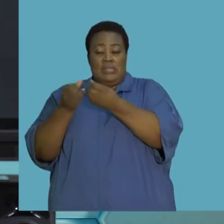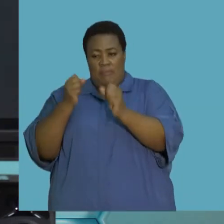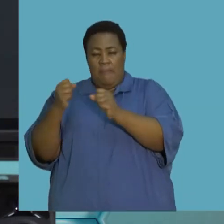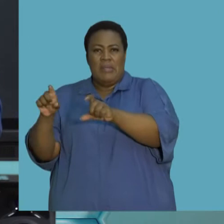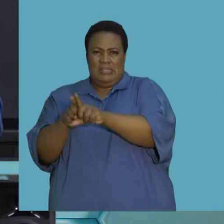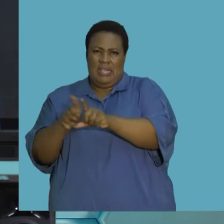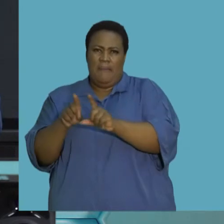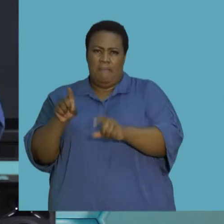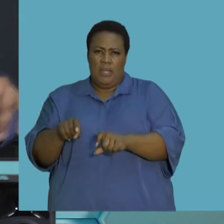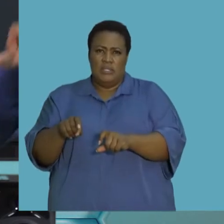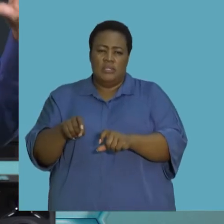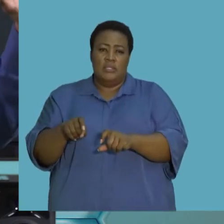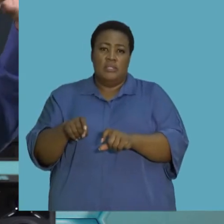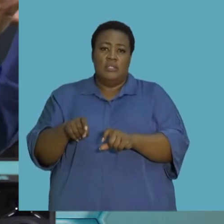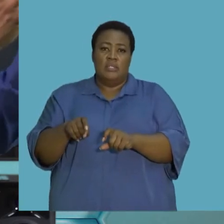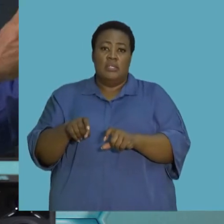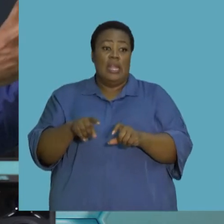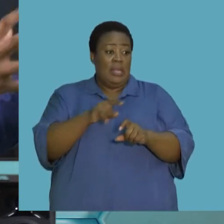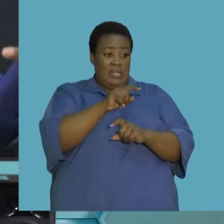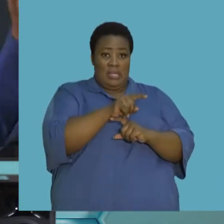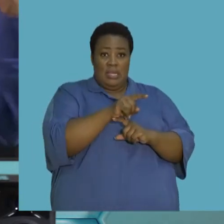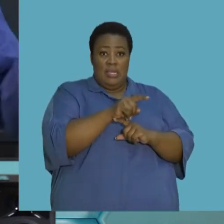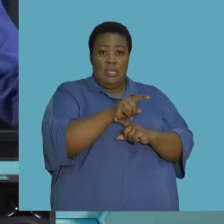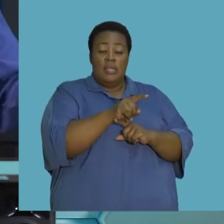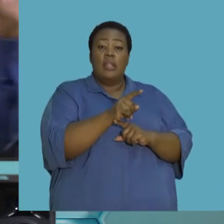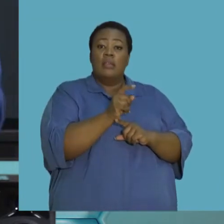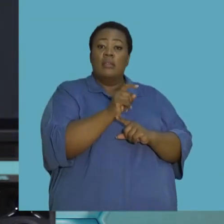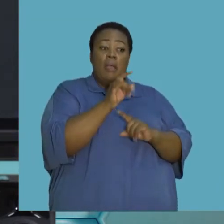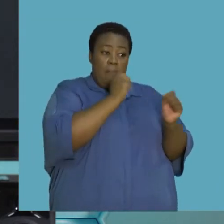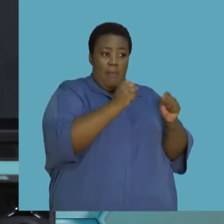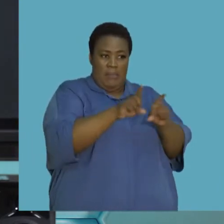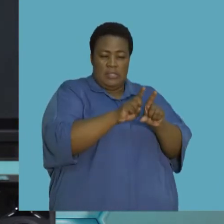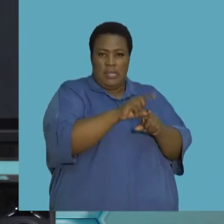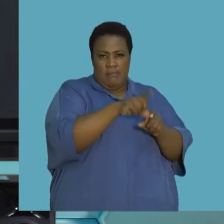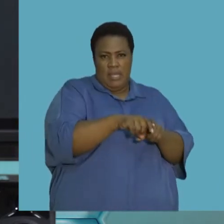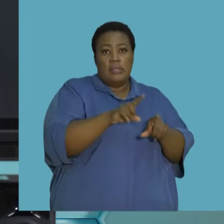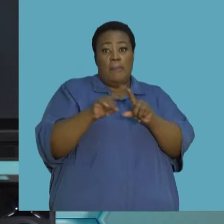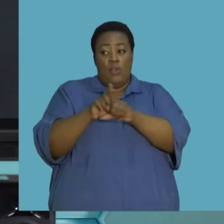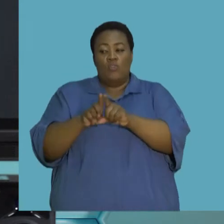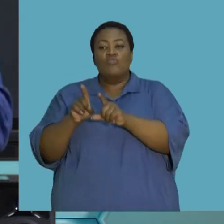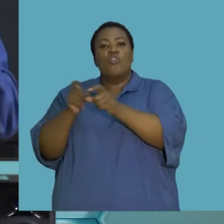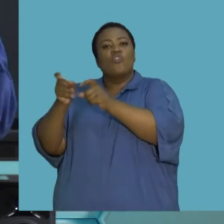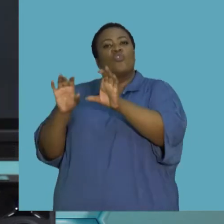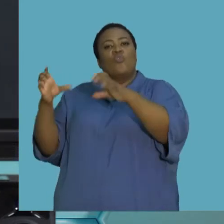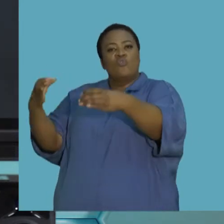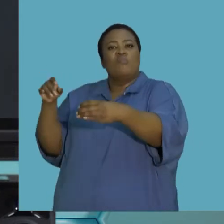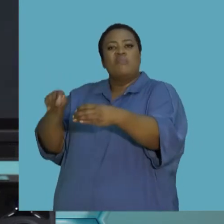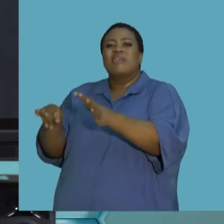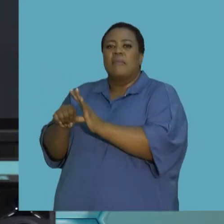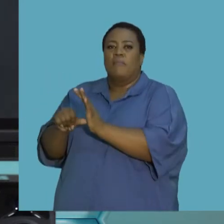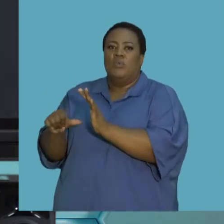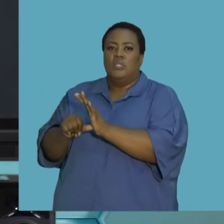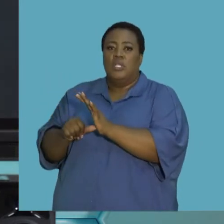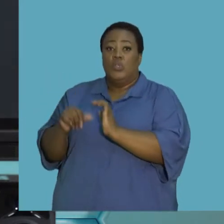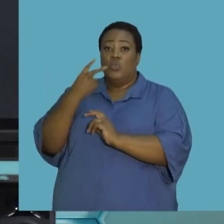it's also important for us to be able to have a control group. And that's a group that we're able to compare our test results to look at the